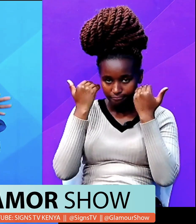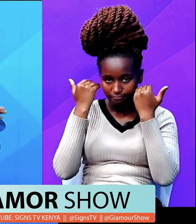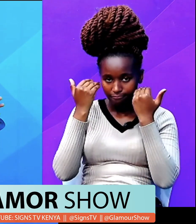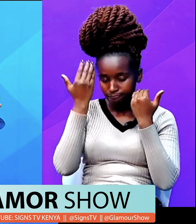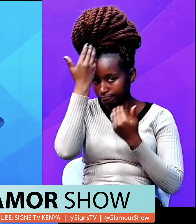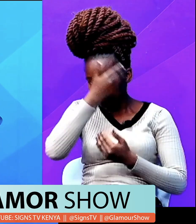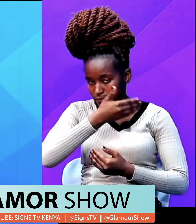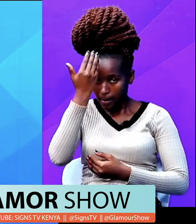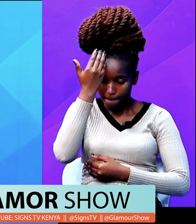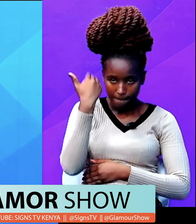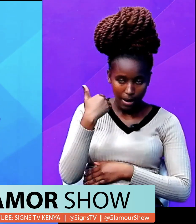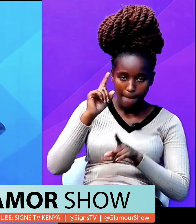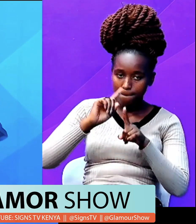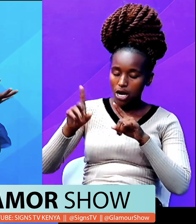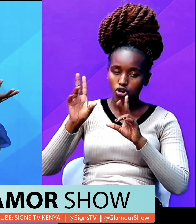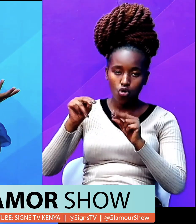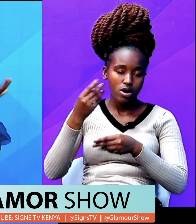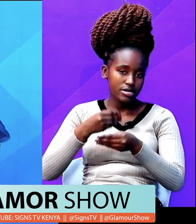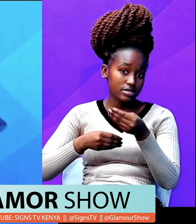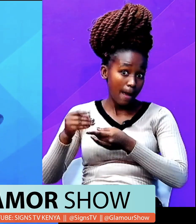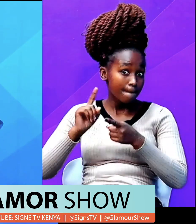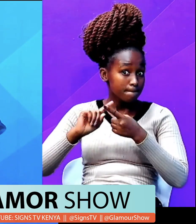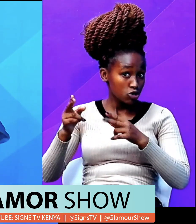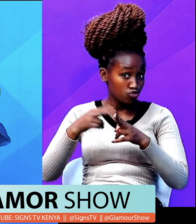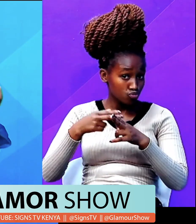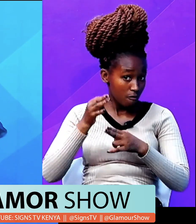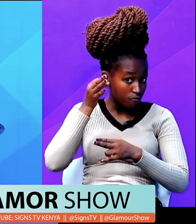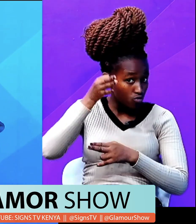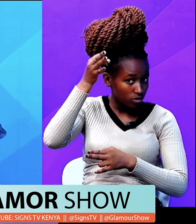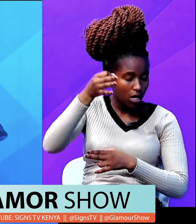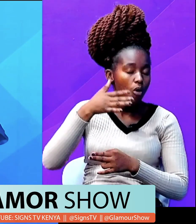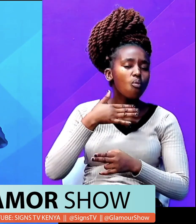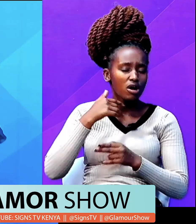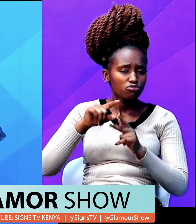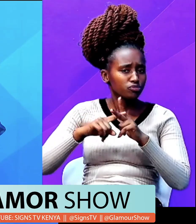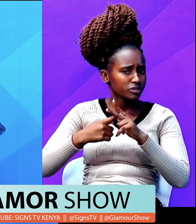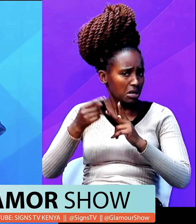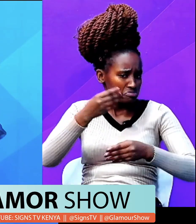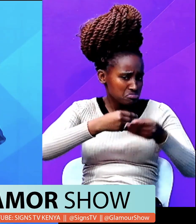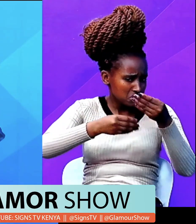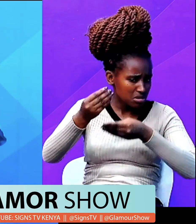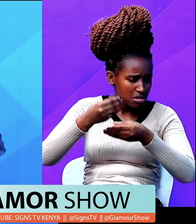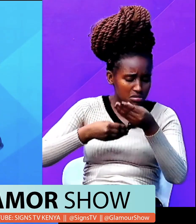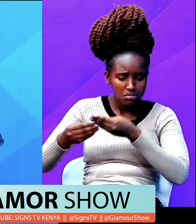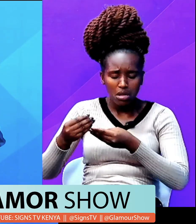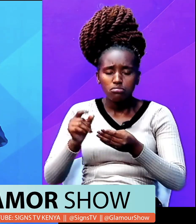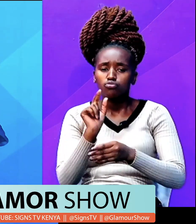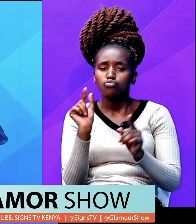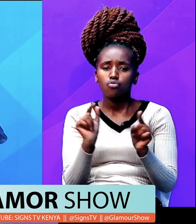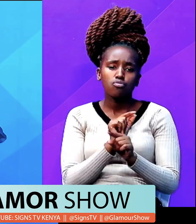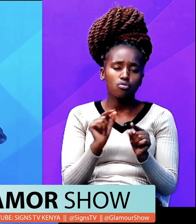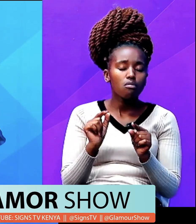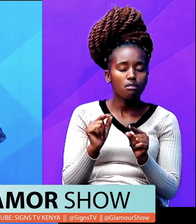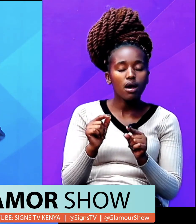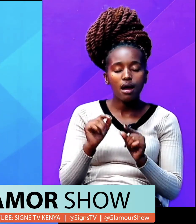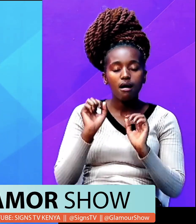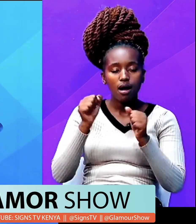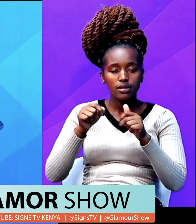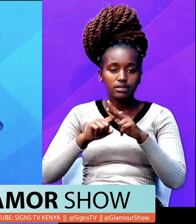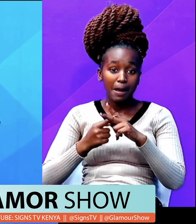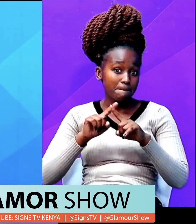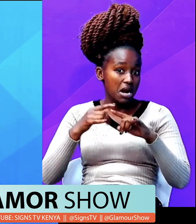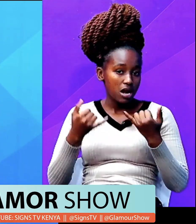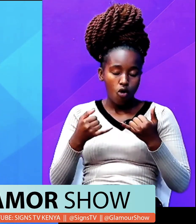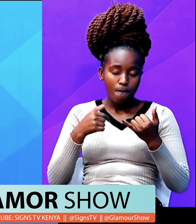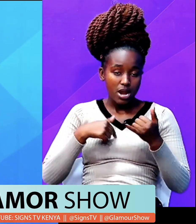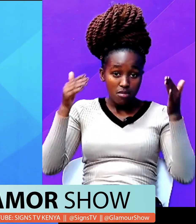styling services, but in future I consider like selling the wigs. But for now,